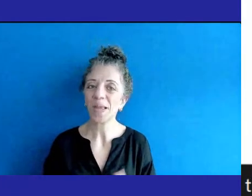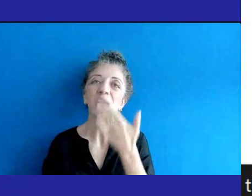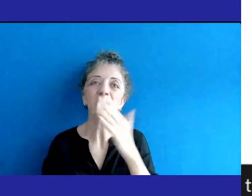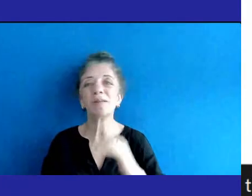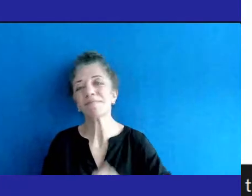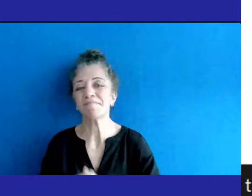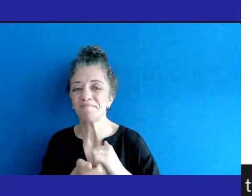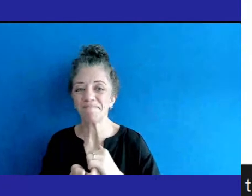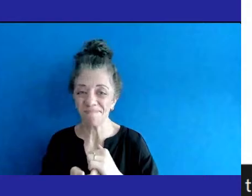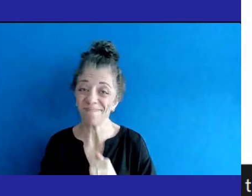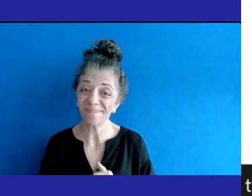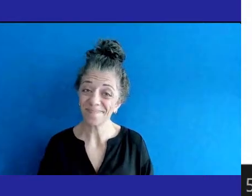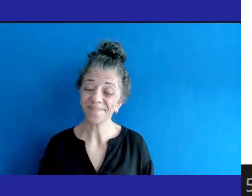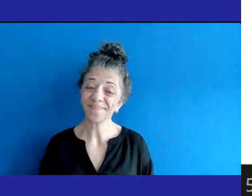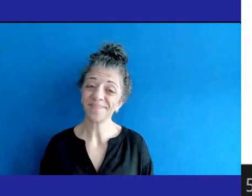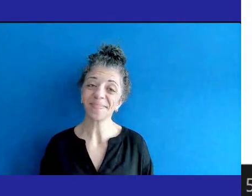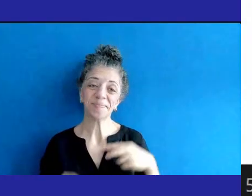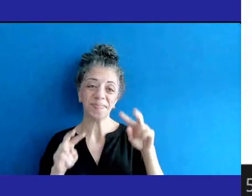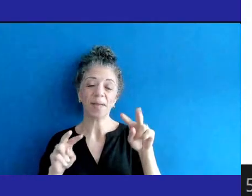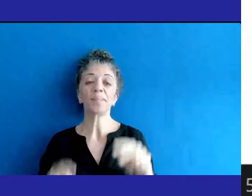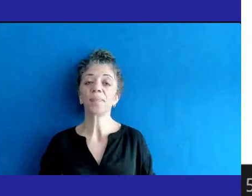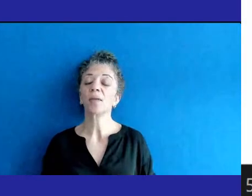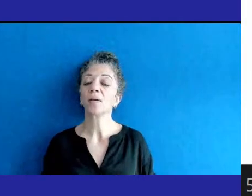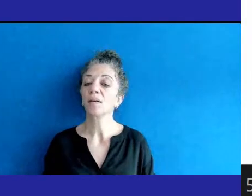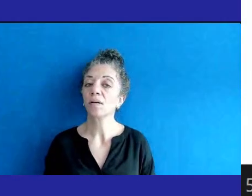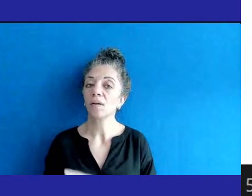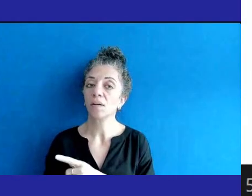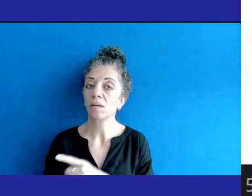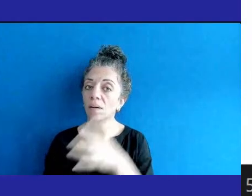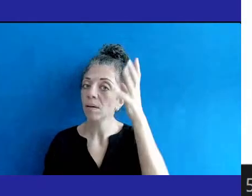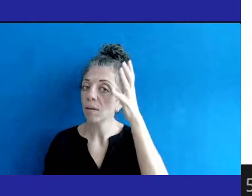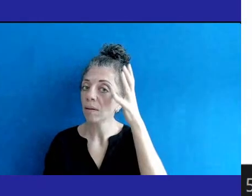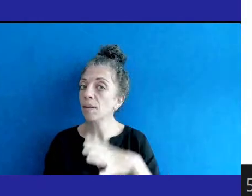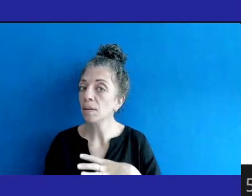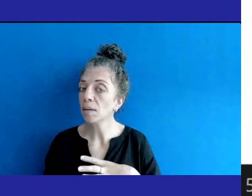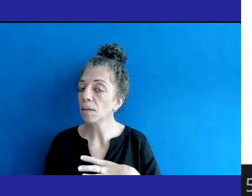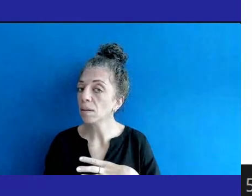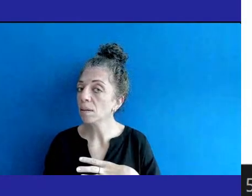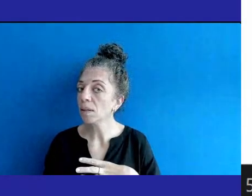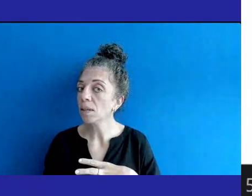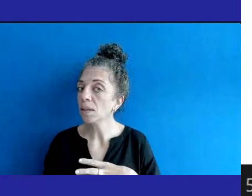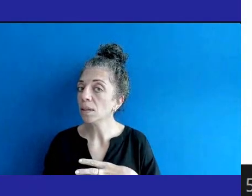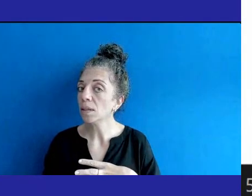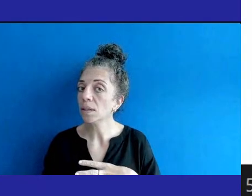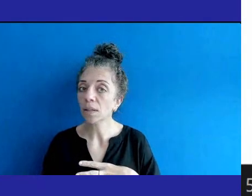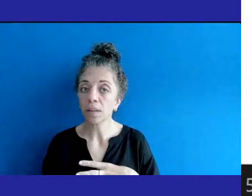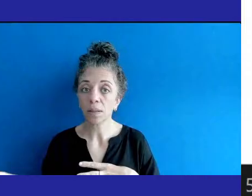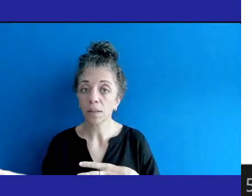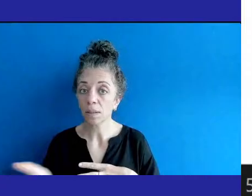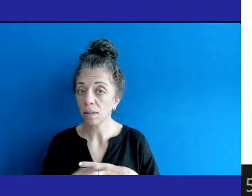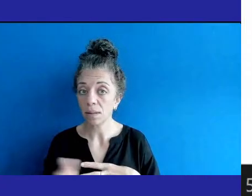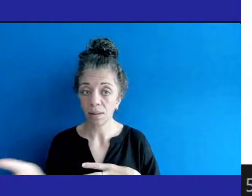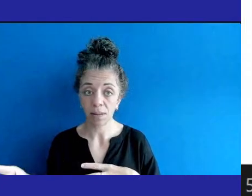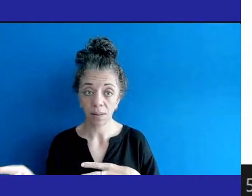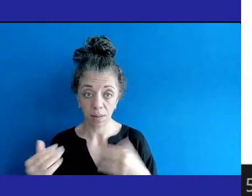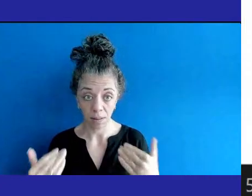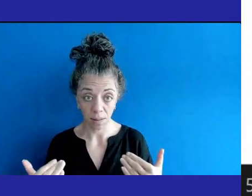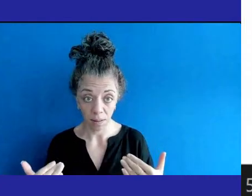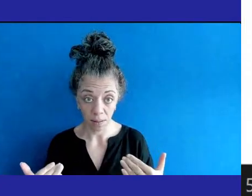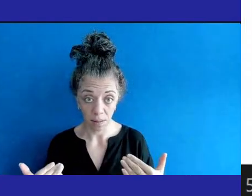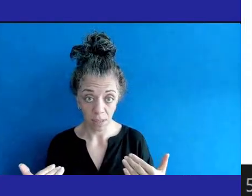to capture some of that. I'm in favor. Same. Yes. as well,